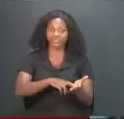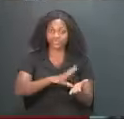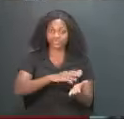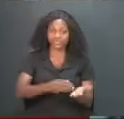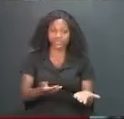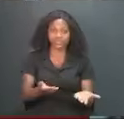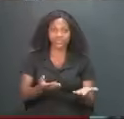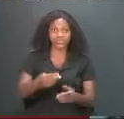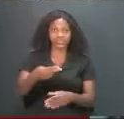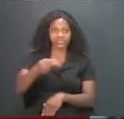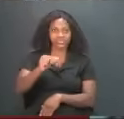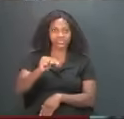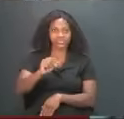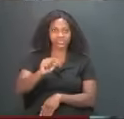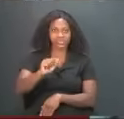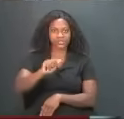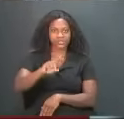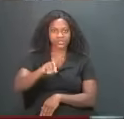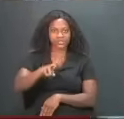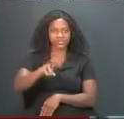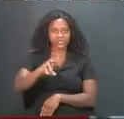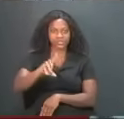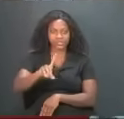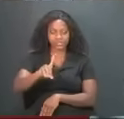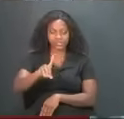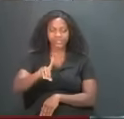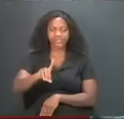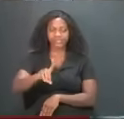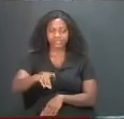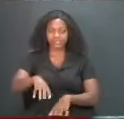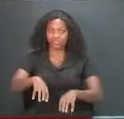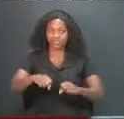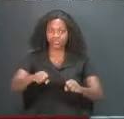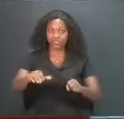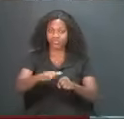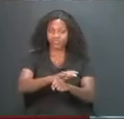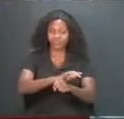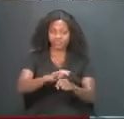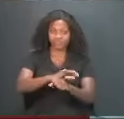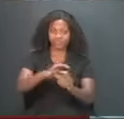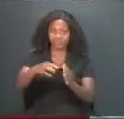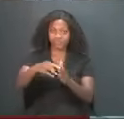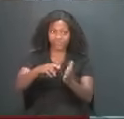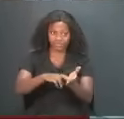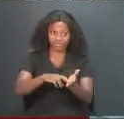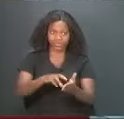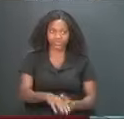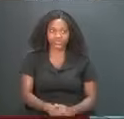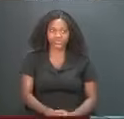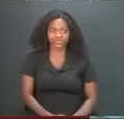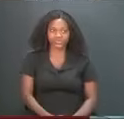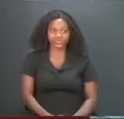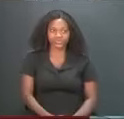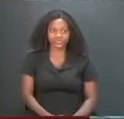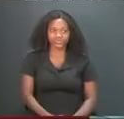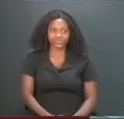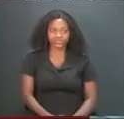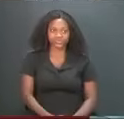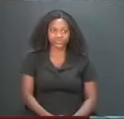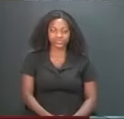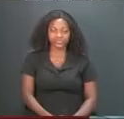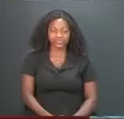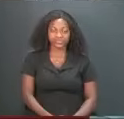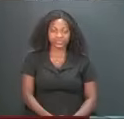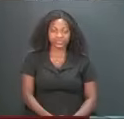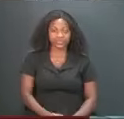Hansa Department to capture the entire report as if same will be read in its entirety. Whilst the committee